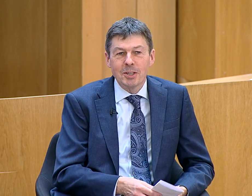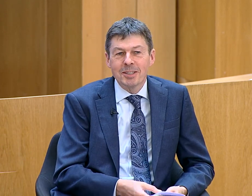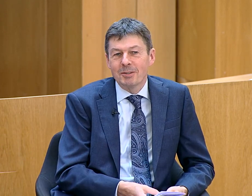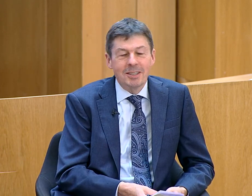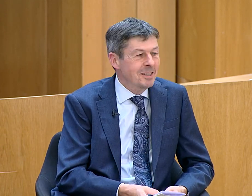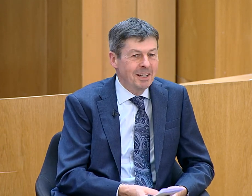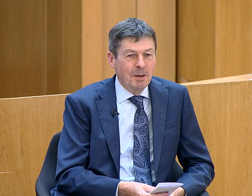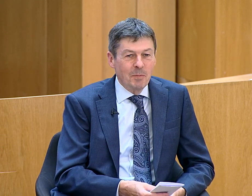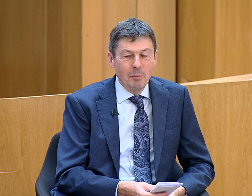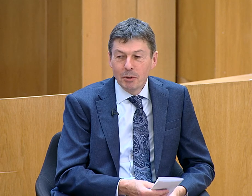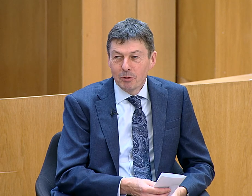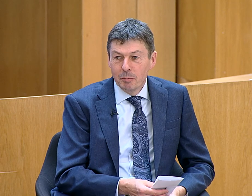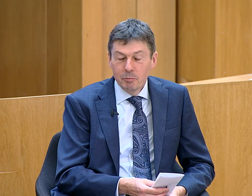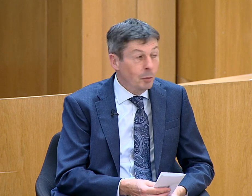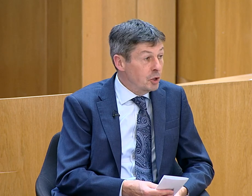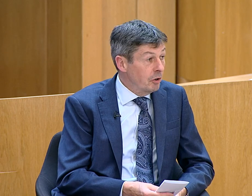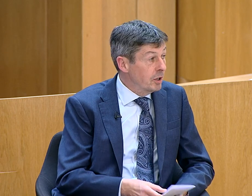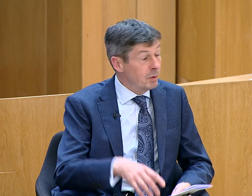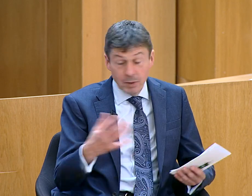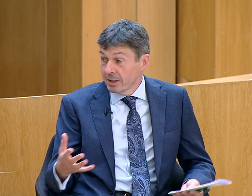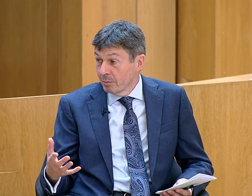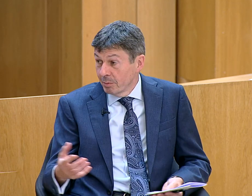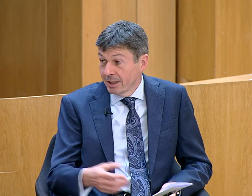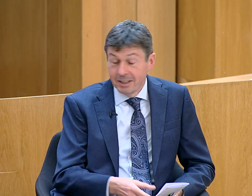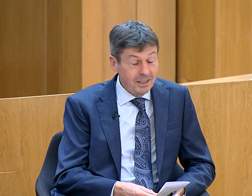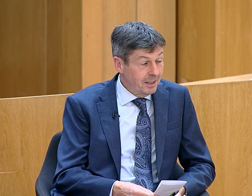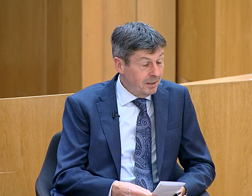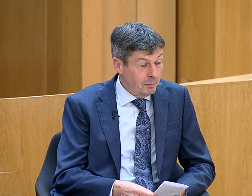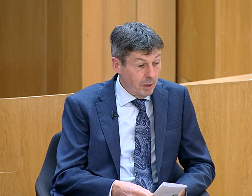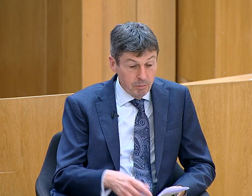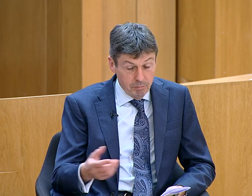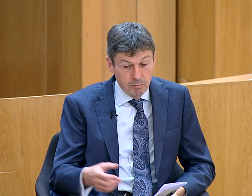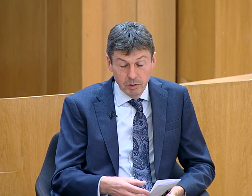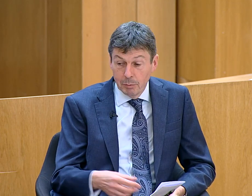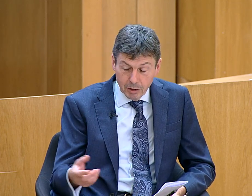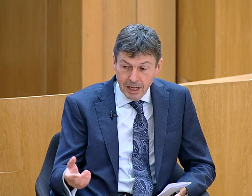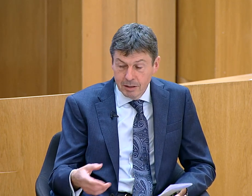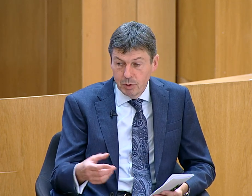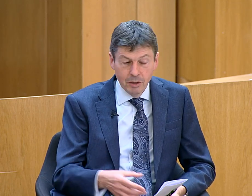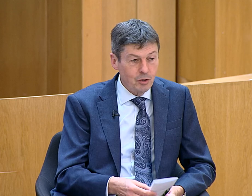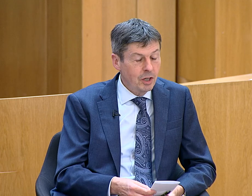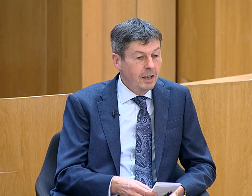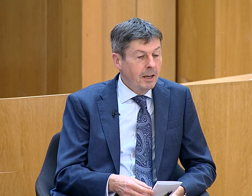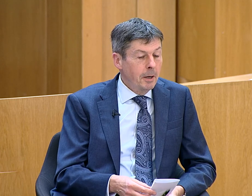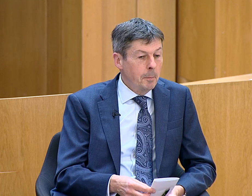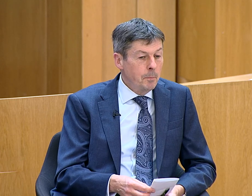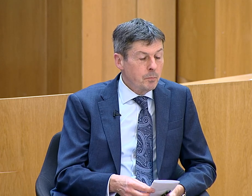sales? It was just a bill from Tommy Sheridan that was picked up by Labour and SNP and